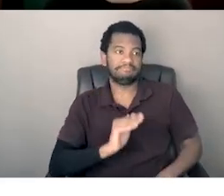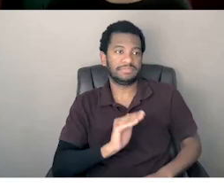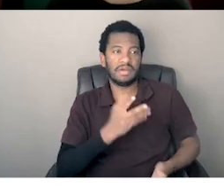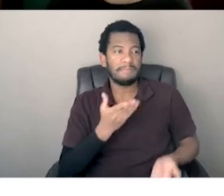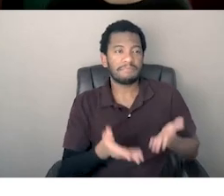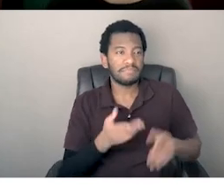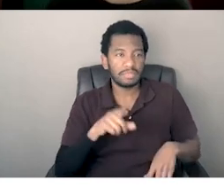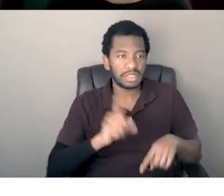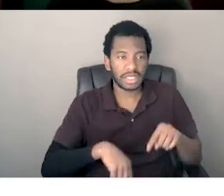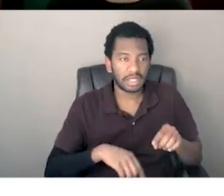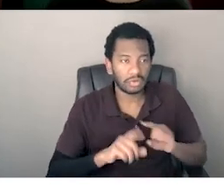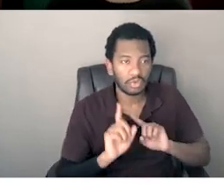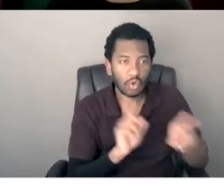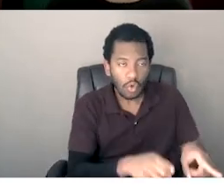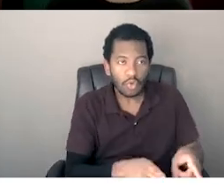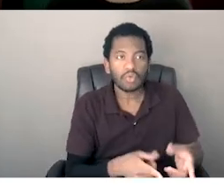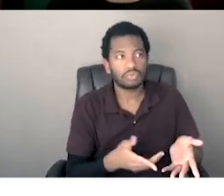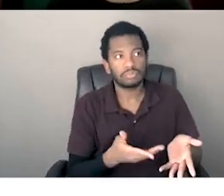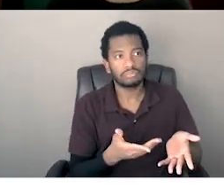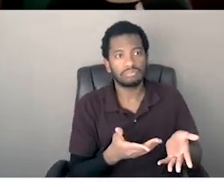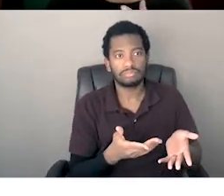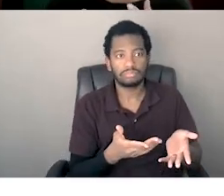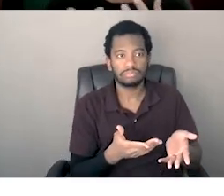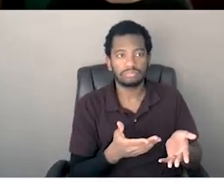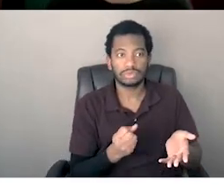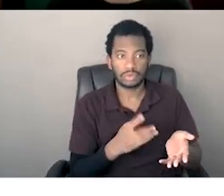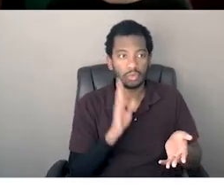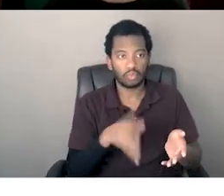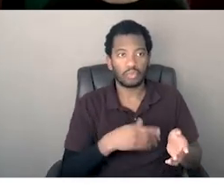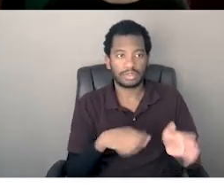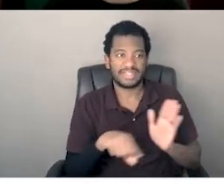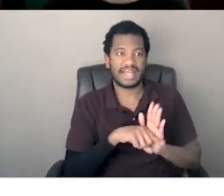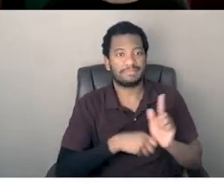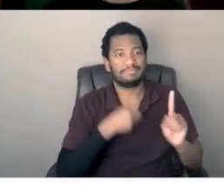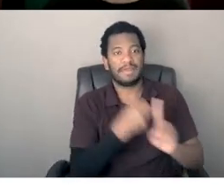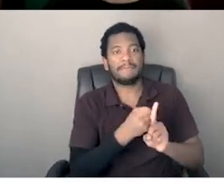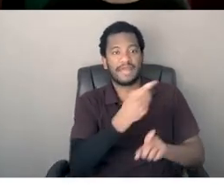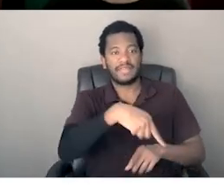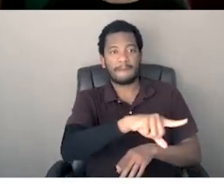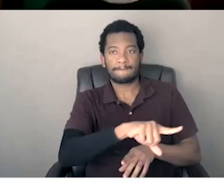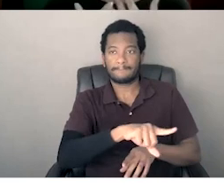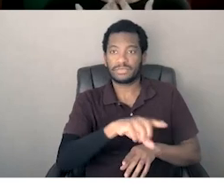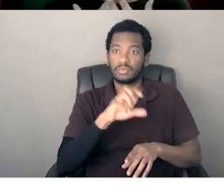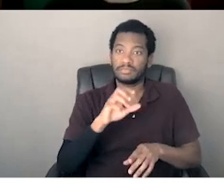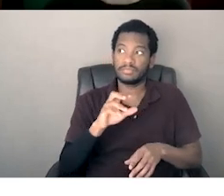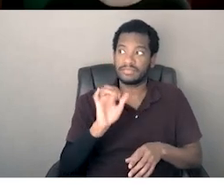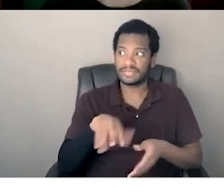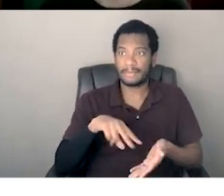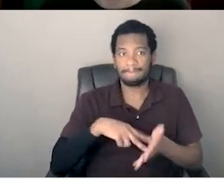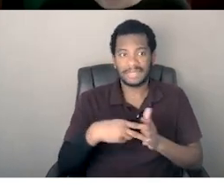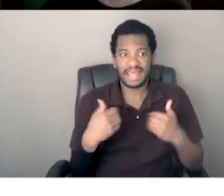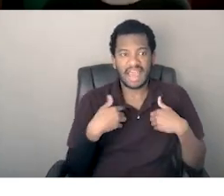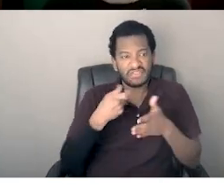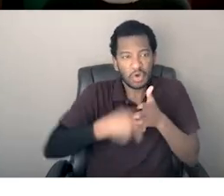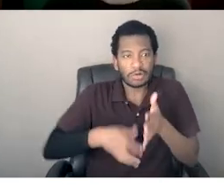a cost to their relationships. And so these kinds of trade-offs are built into